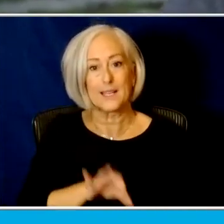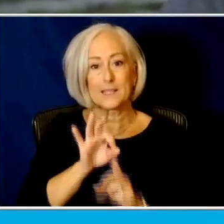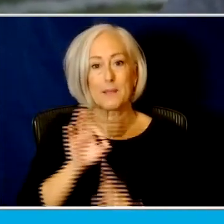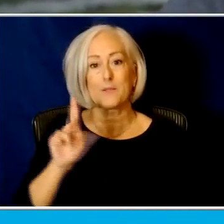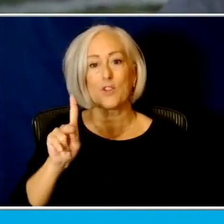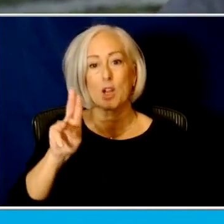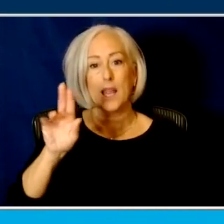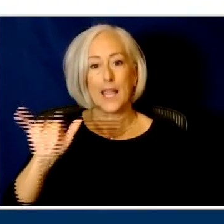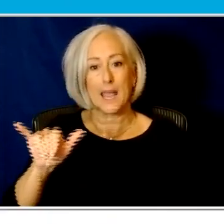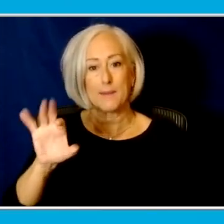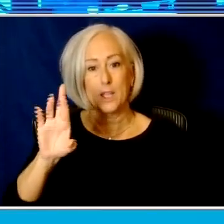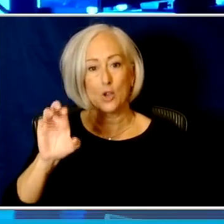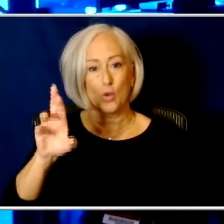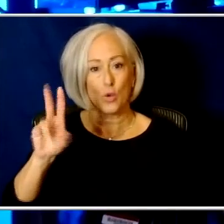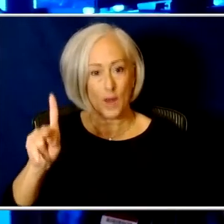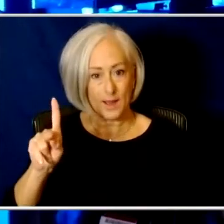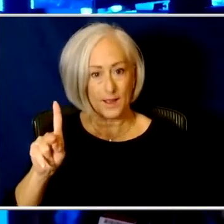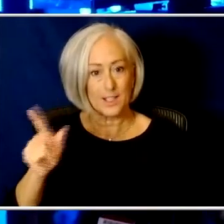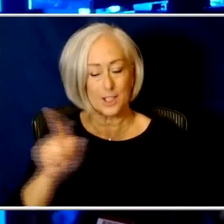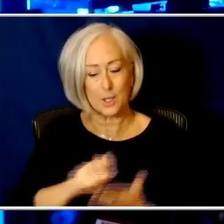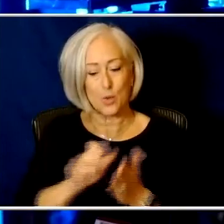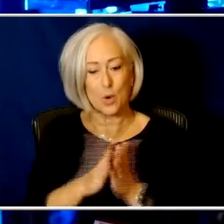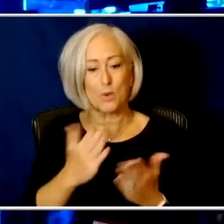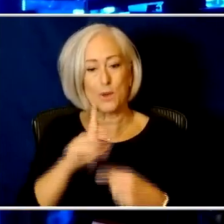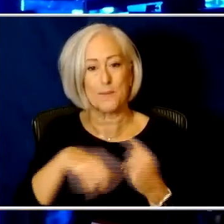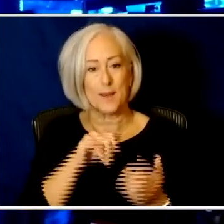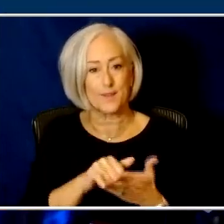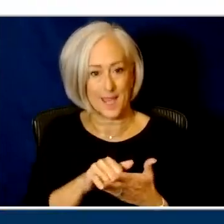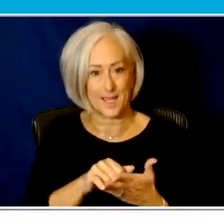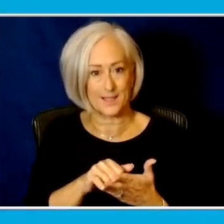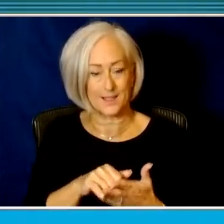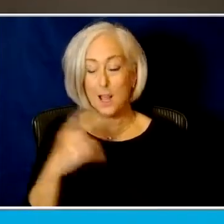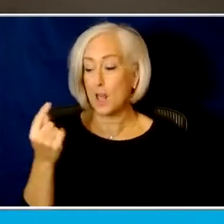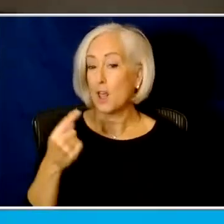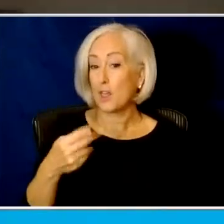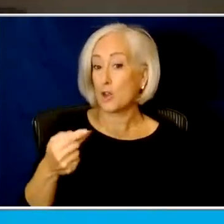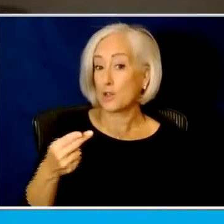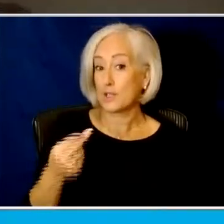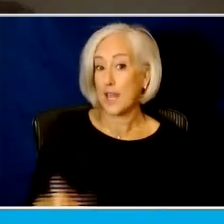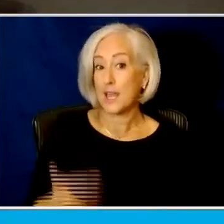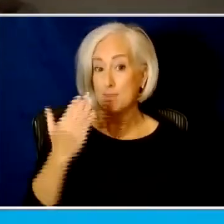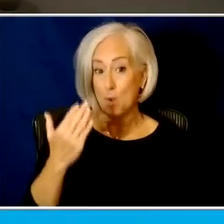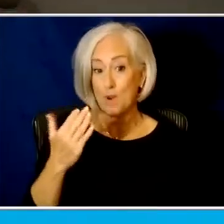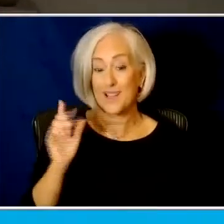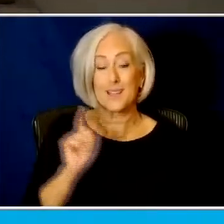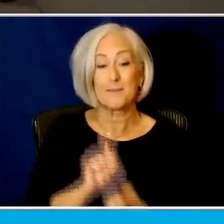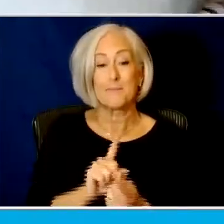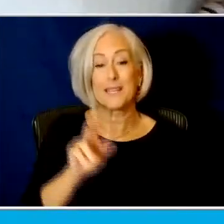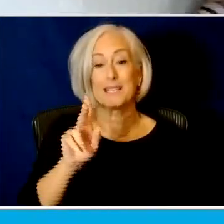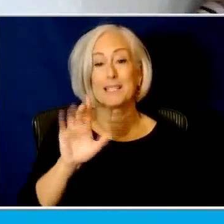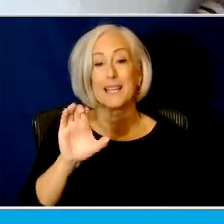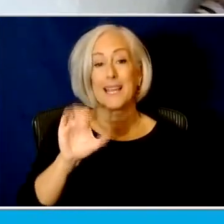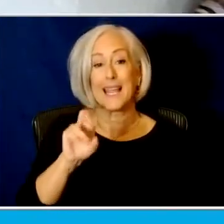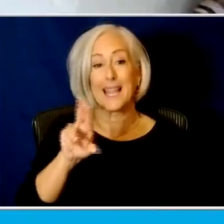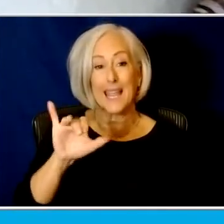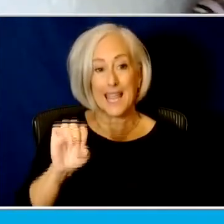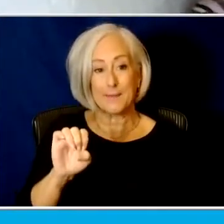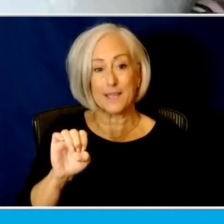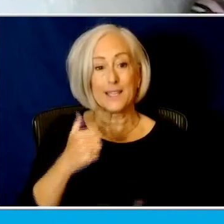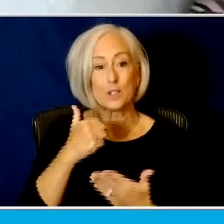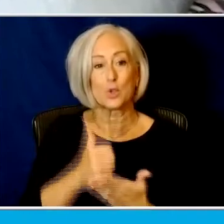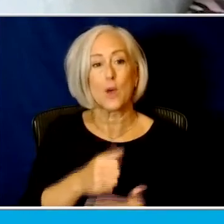morning medical update? Besides you laughing at me, go right ahead. I know, it's just I haven't seen you in a while. You were gone last week. It's just it just gets